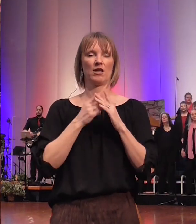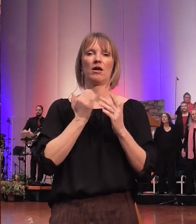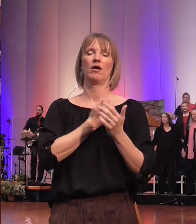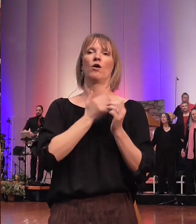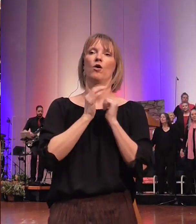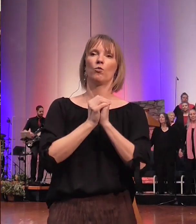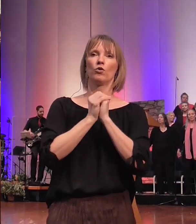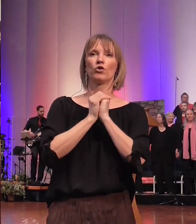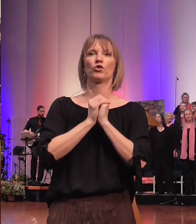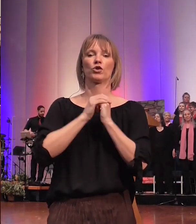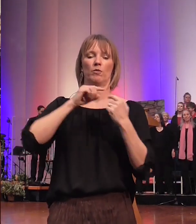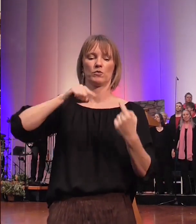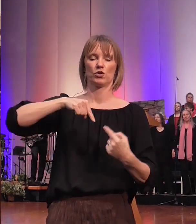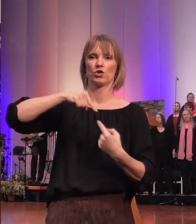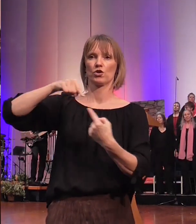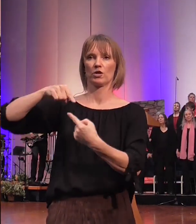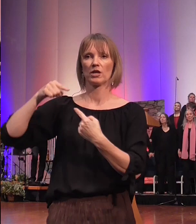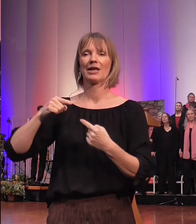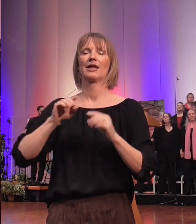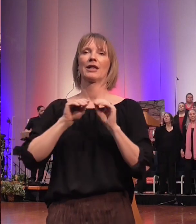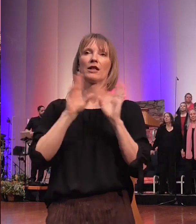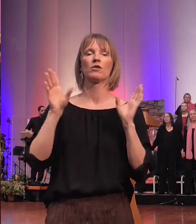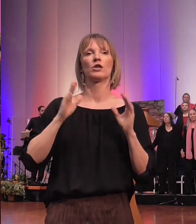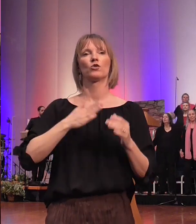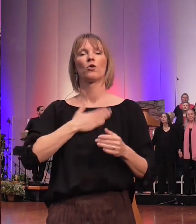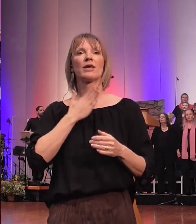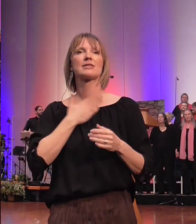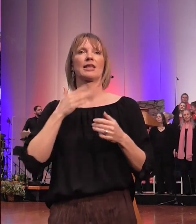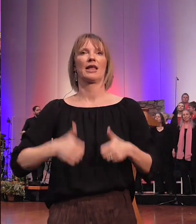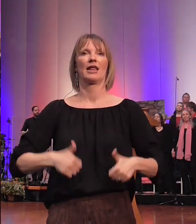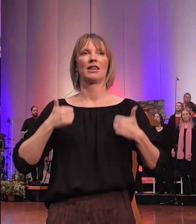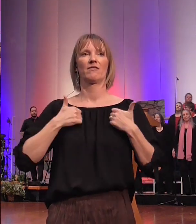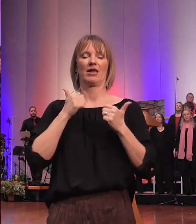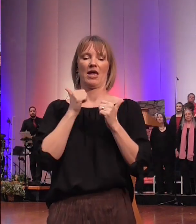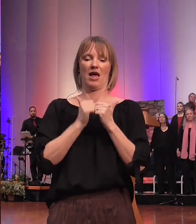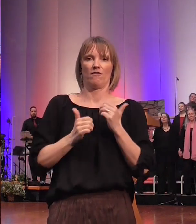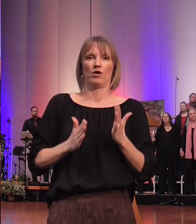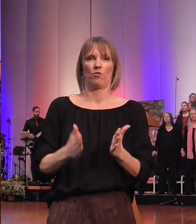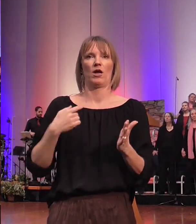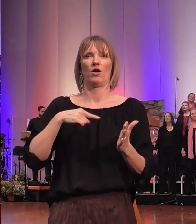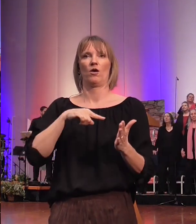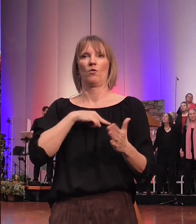worship circuit, clearly and joyously living this out in every way